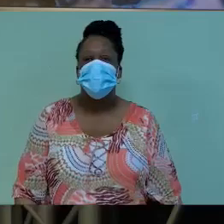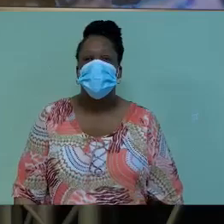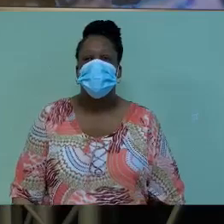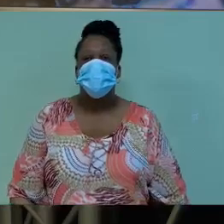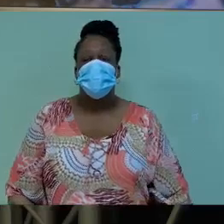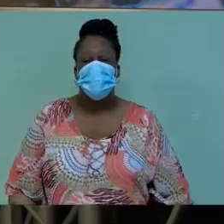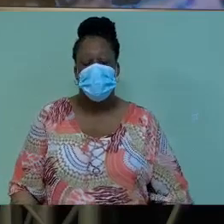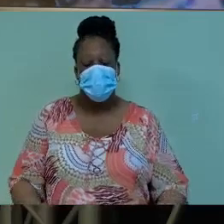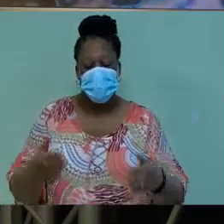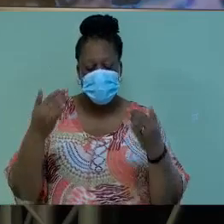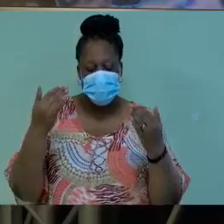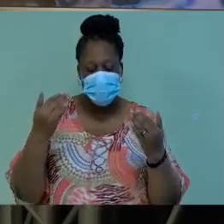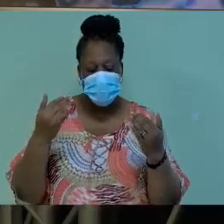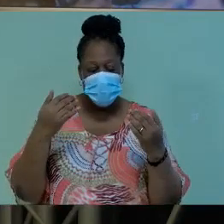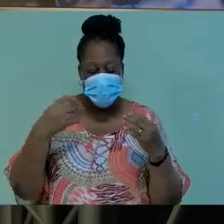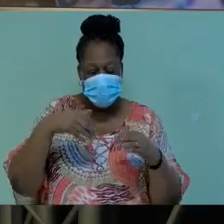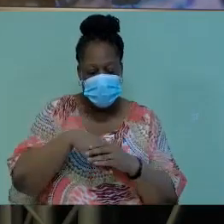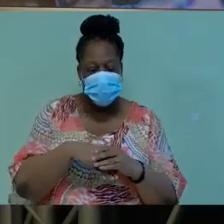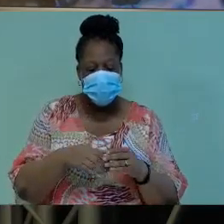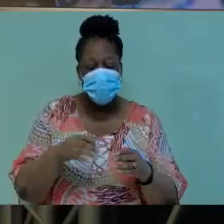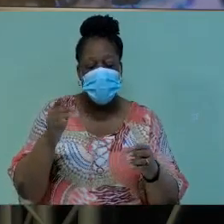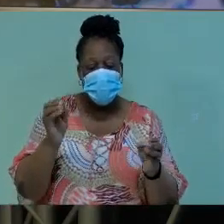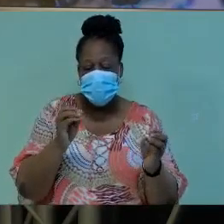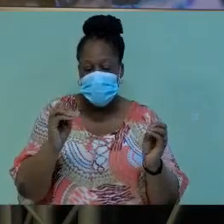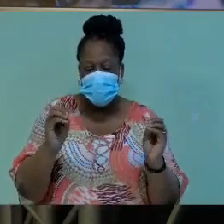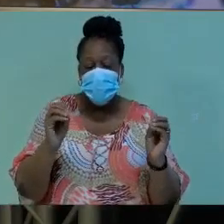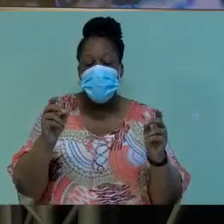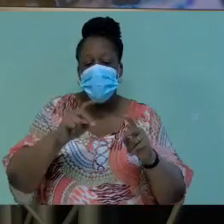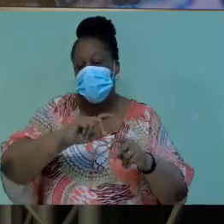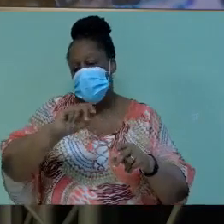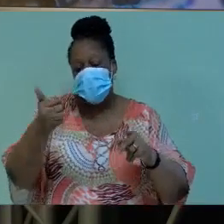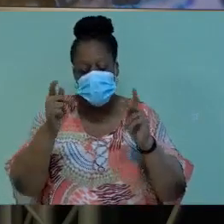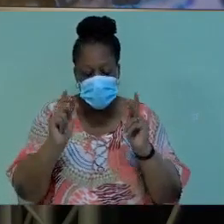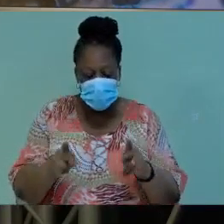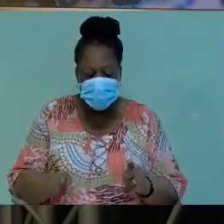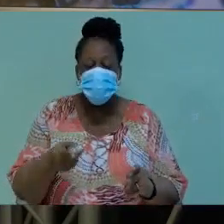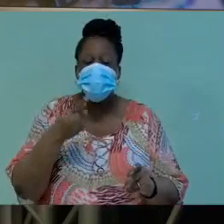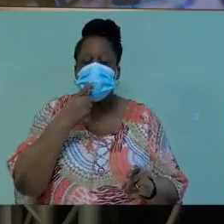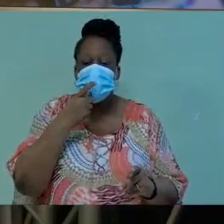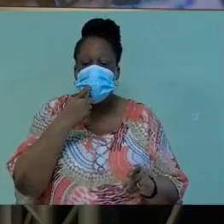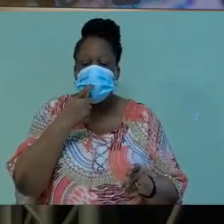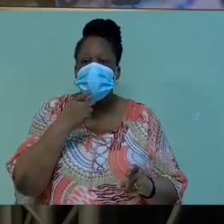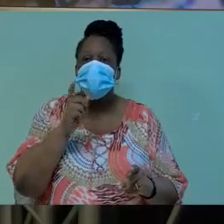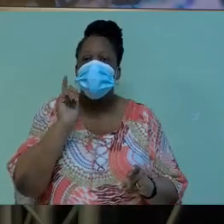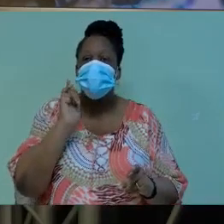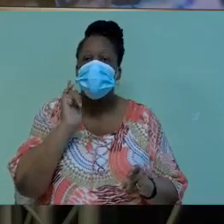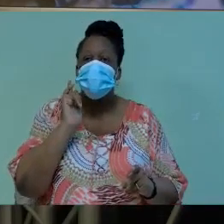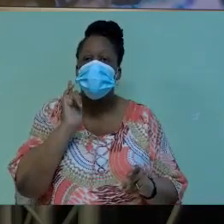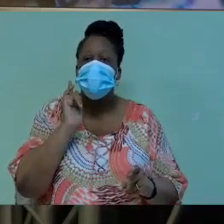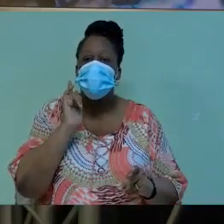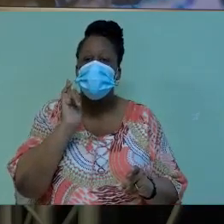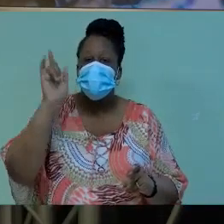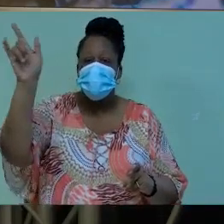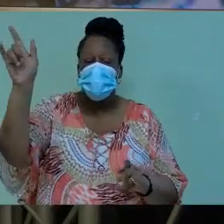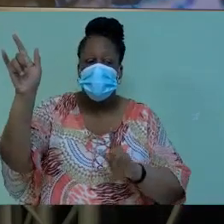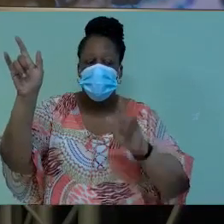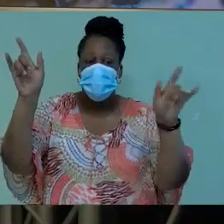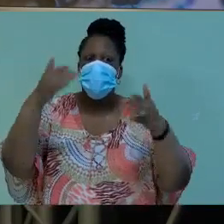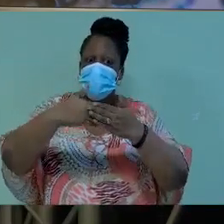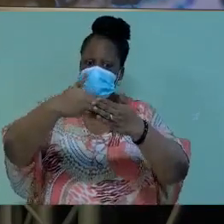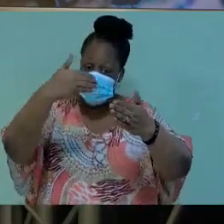measure whereby any staff who would have traveled overseas to an affected country recently would be requested to self-isolate,